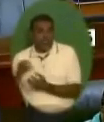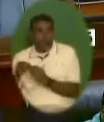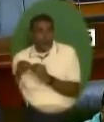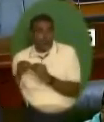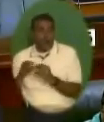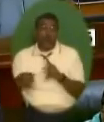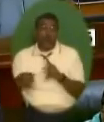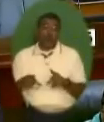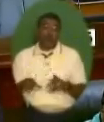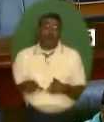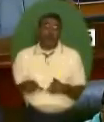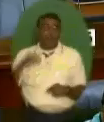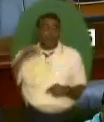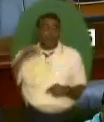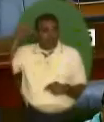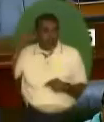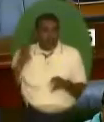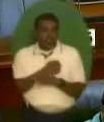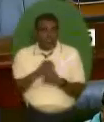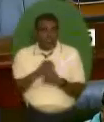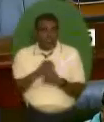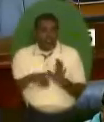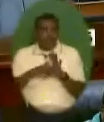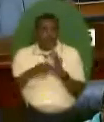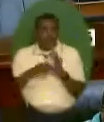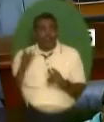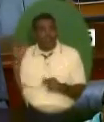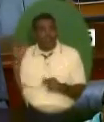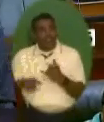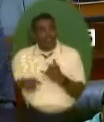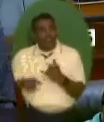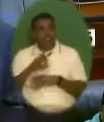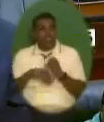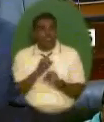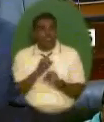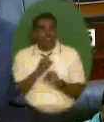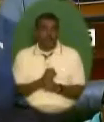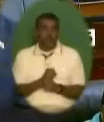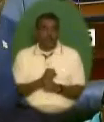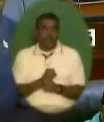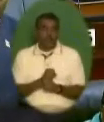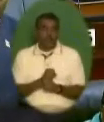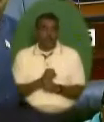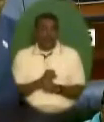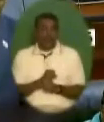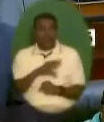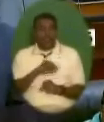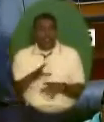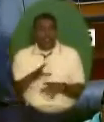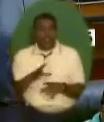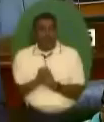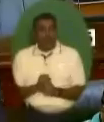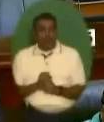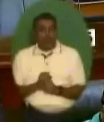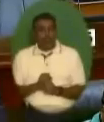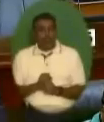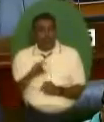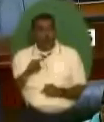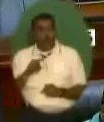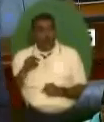real funding difficulty during the last fiscal year. They had the leeway to borrow as approved, and they got the